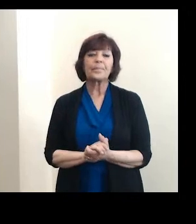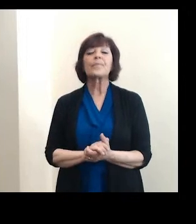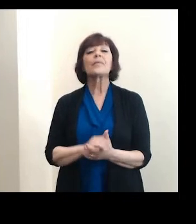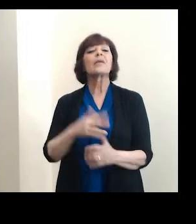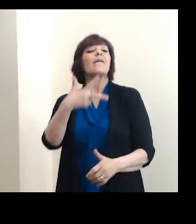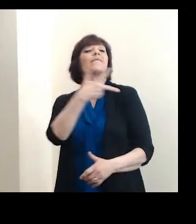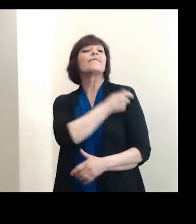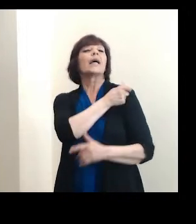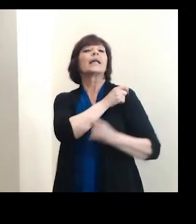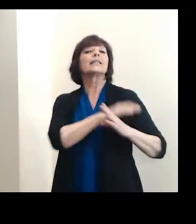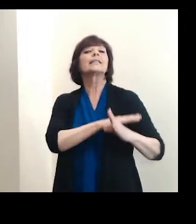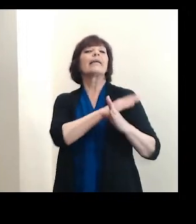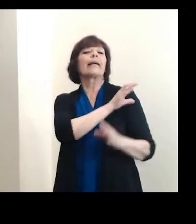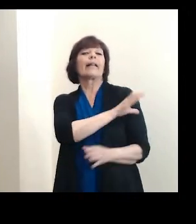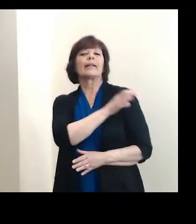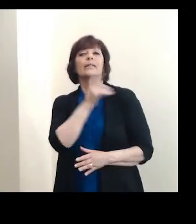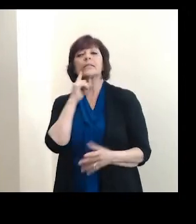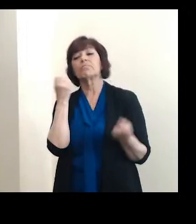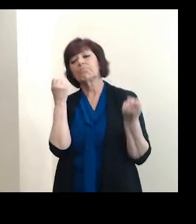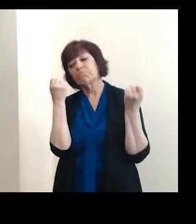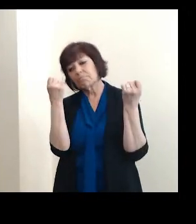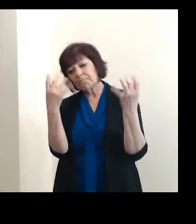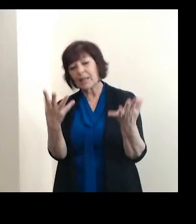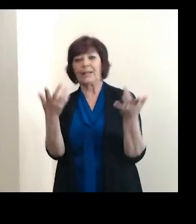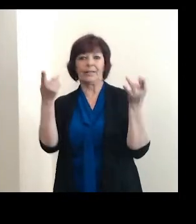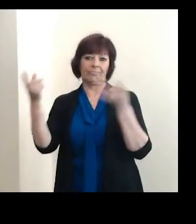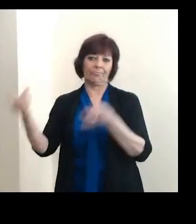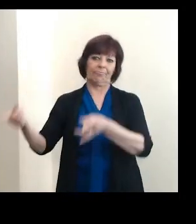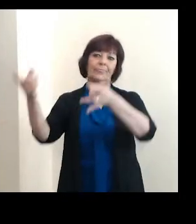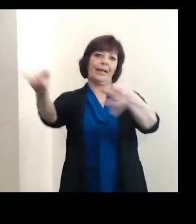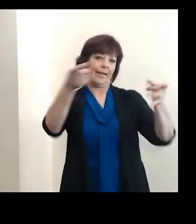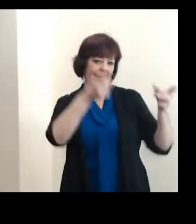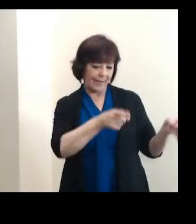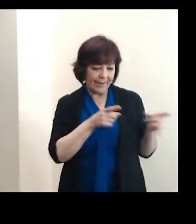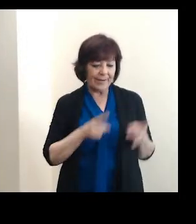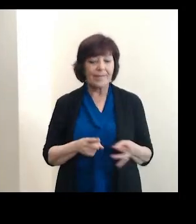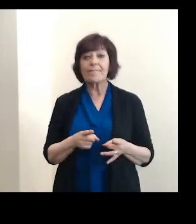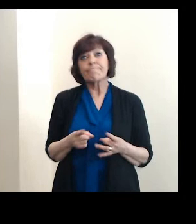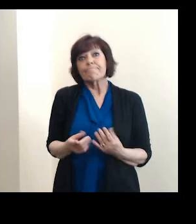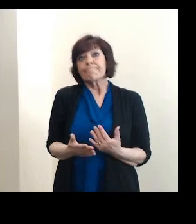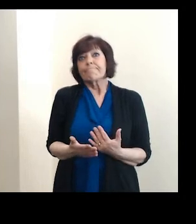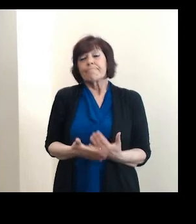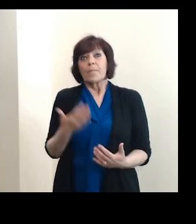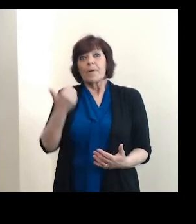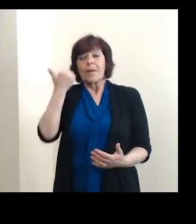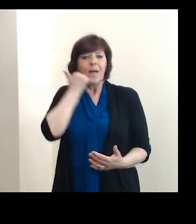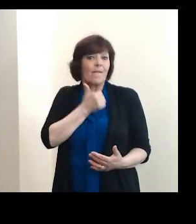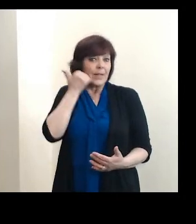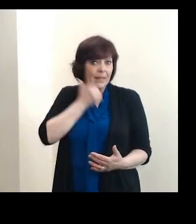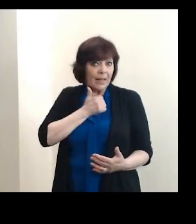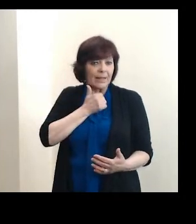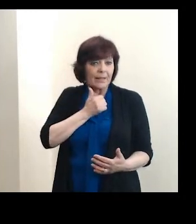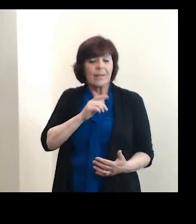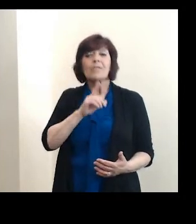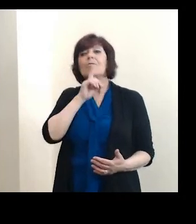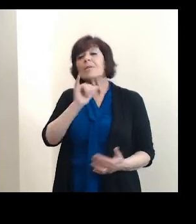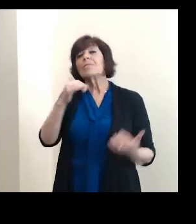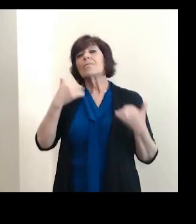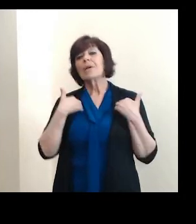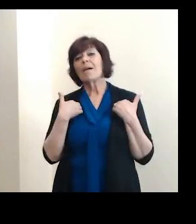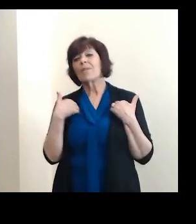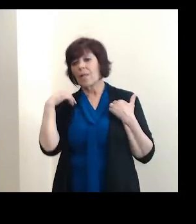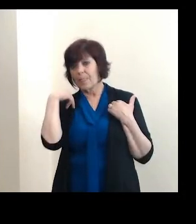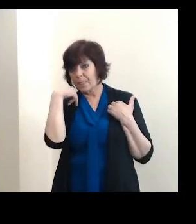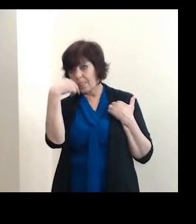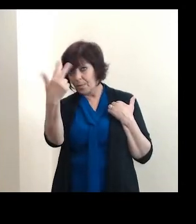Vaccine clinics. We have multiple clinics going on usually every day. In fact, we actually have